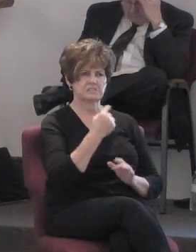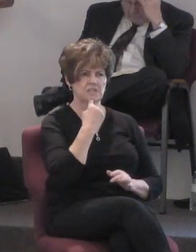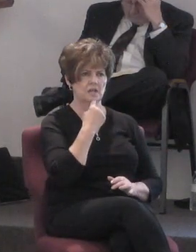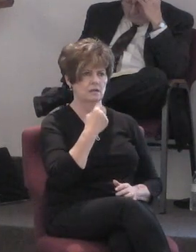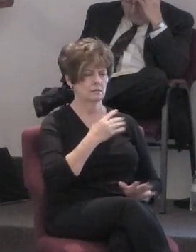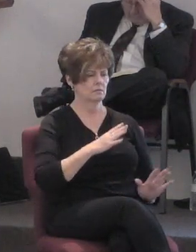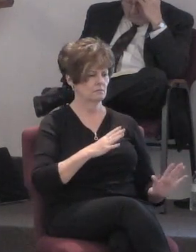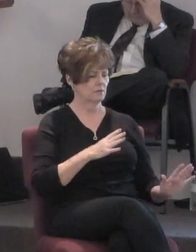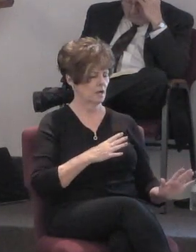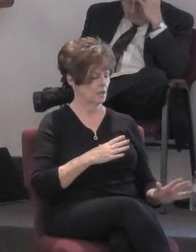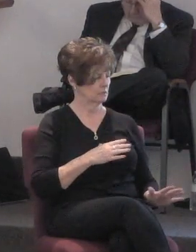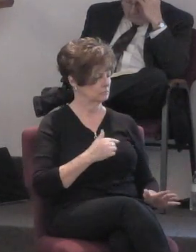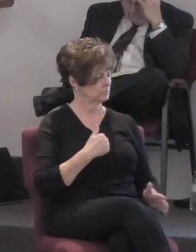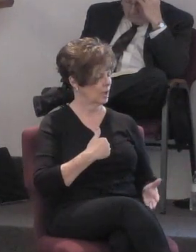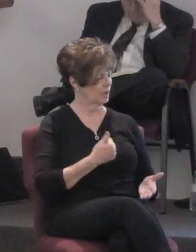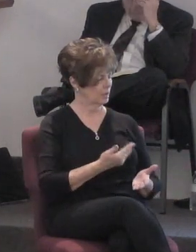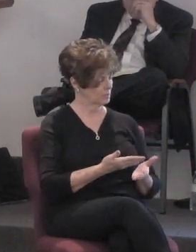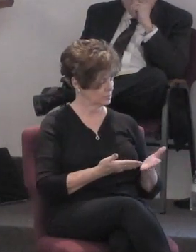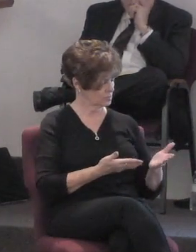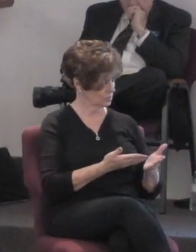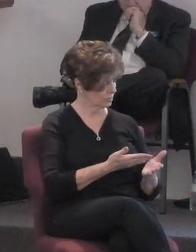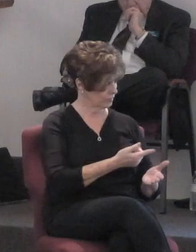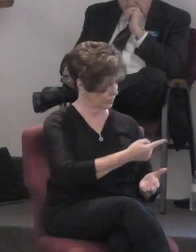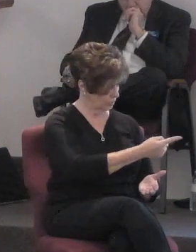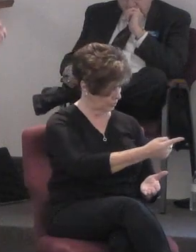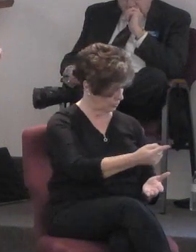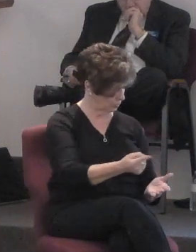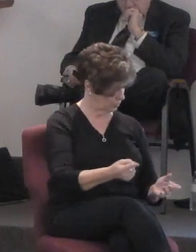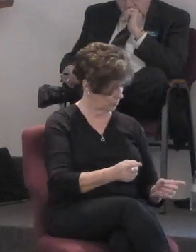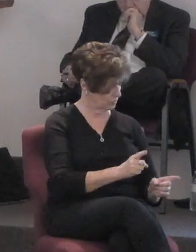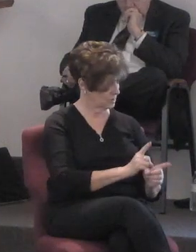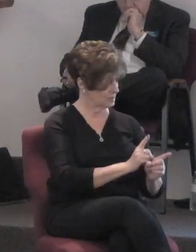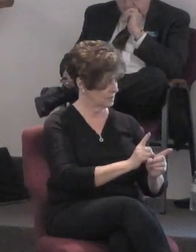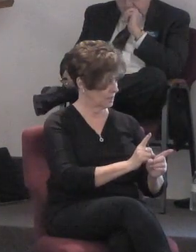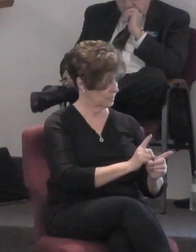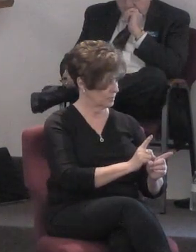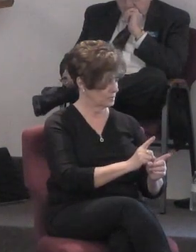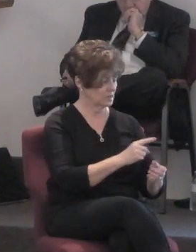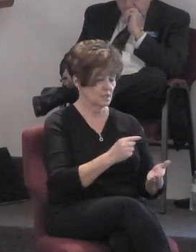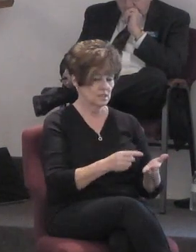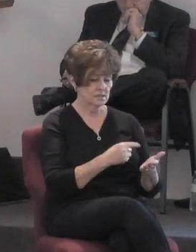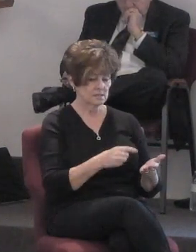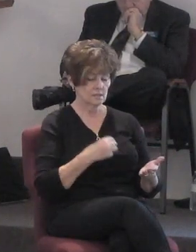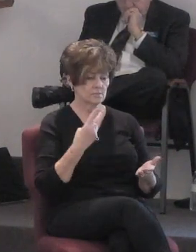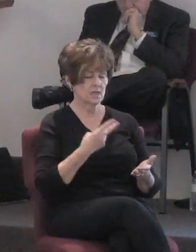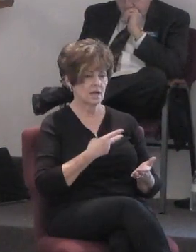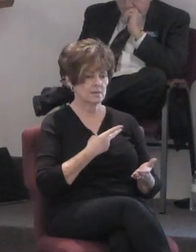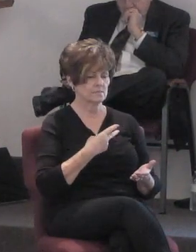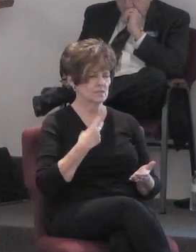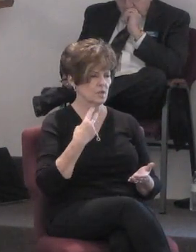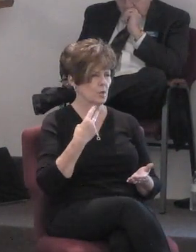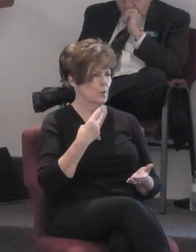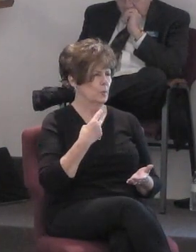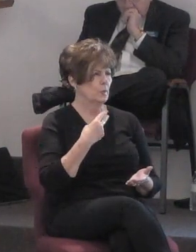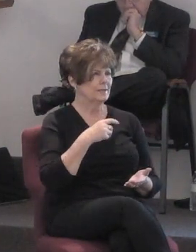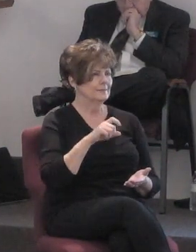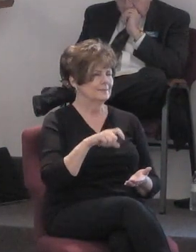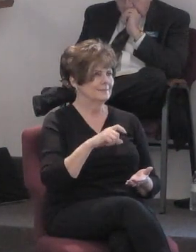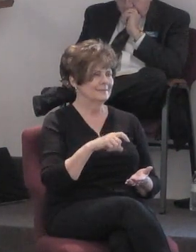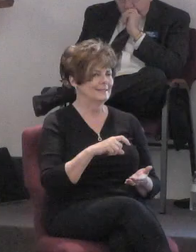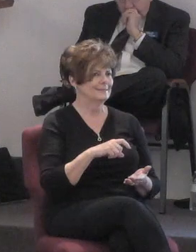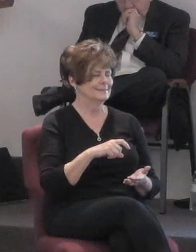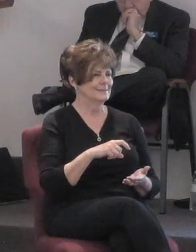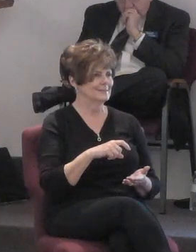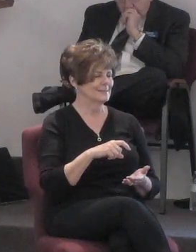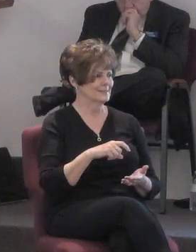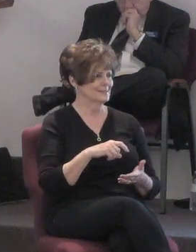And if we're going to serve God, you know what has to happen? We have to take them off. We have to get them out of the way so